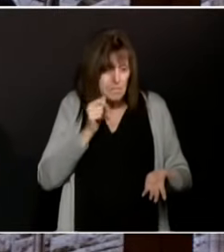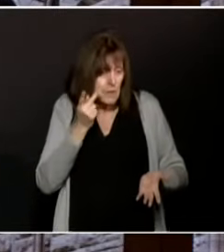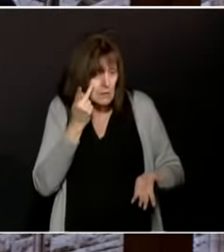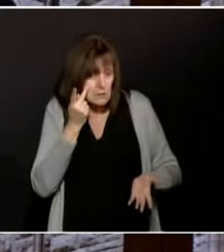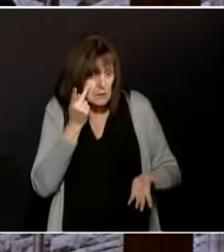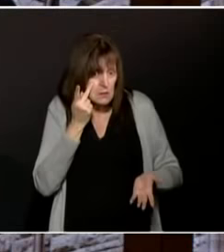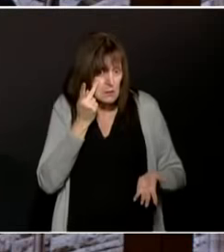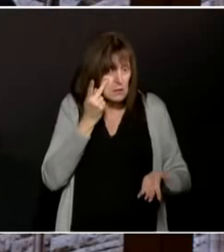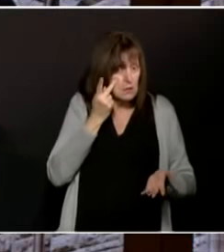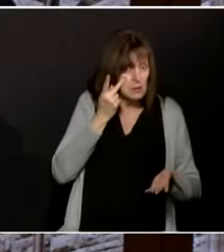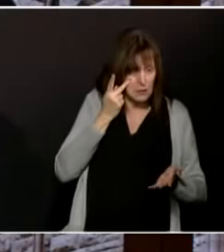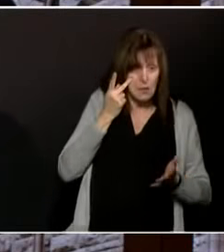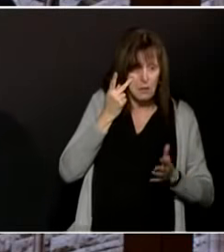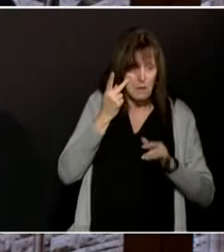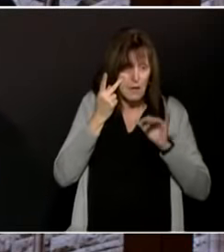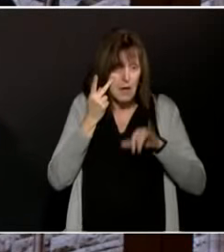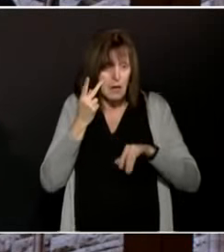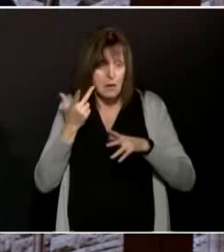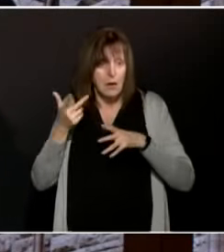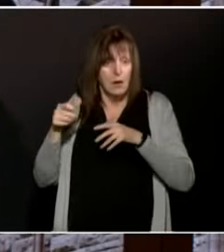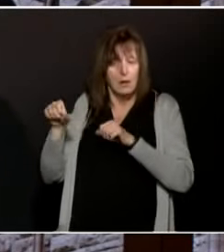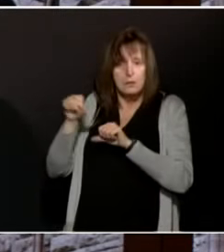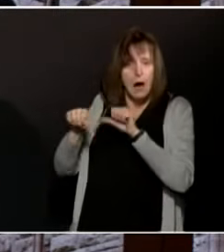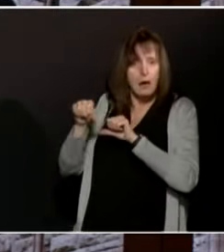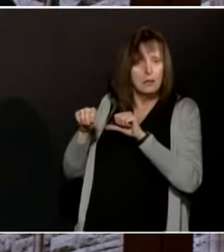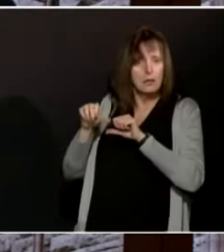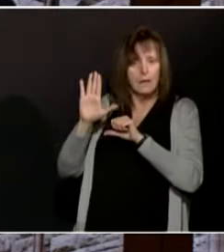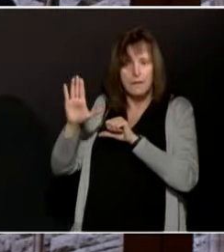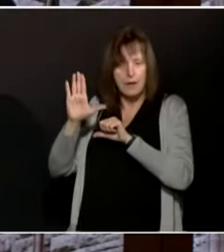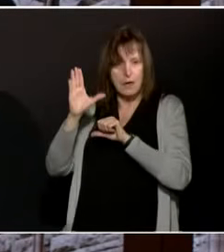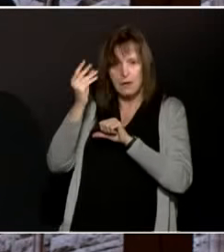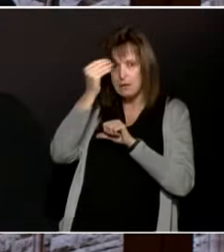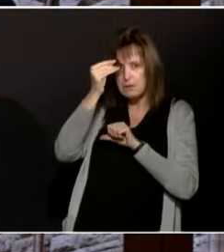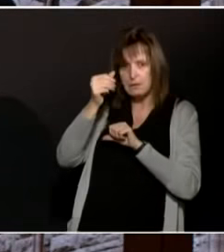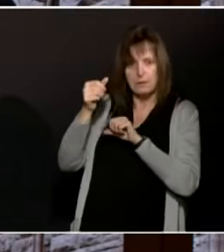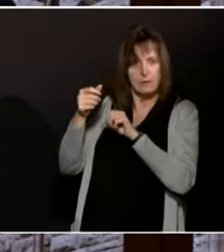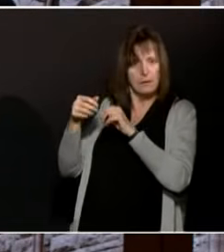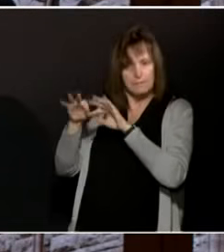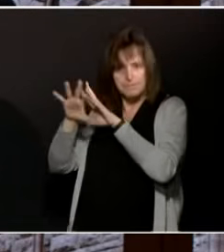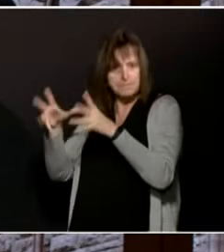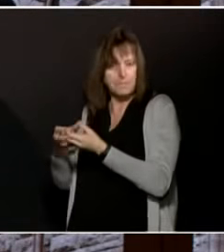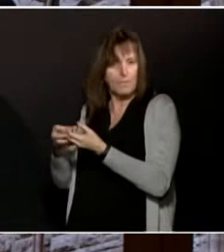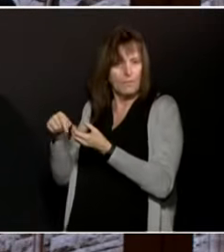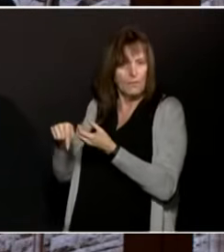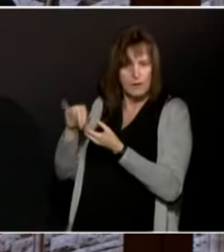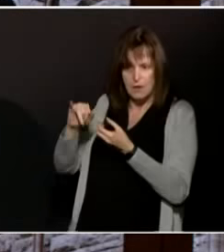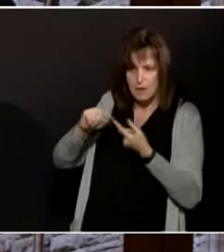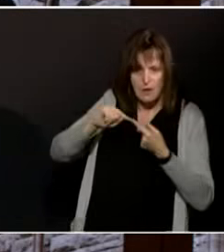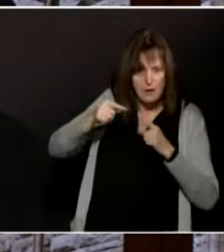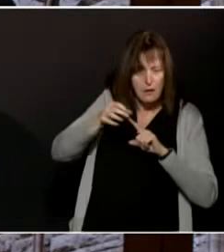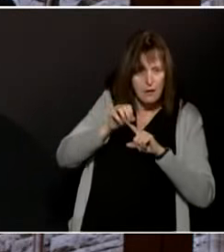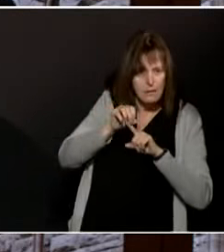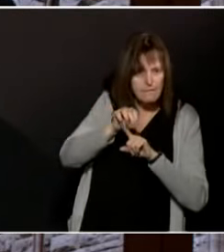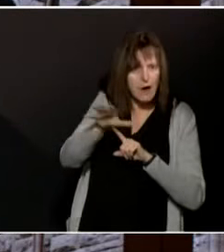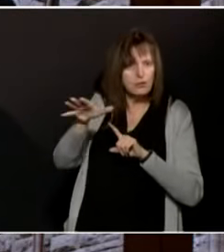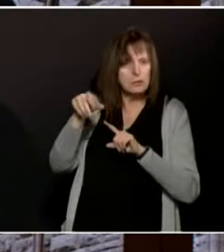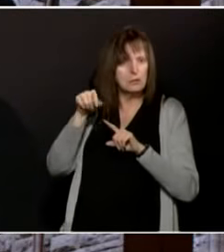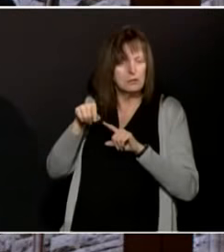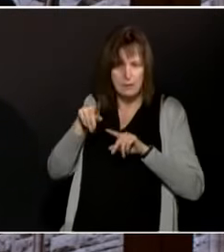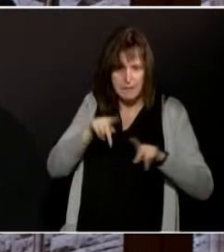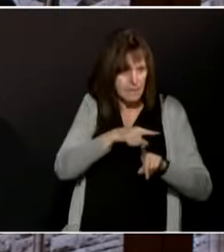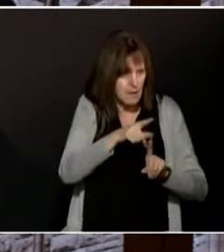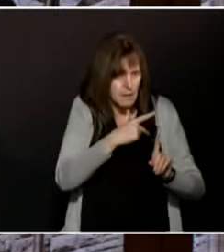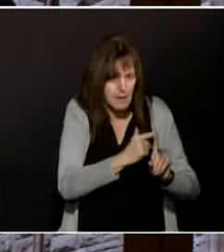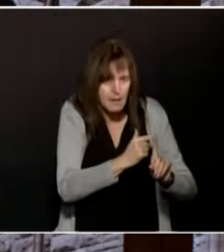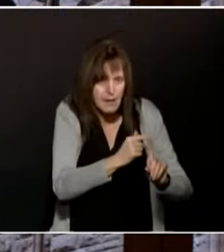the agents, that means the viruses, the changes that we talk about in the people, in their immunity and vaccination impacts, and the